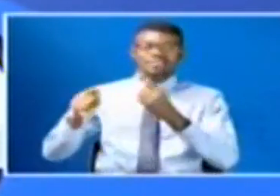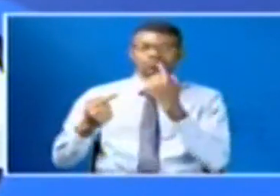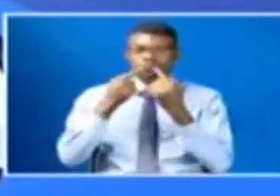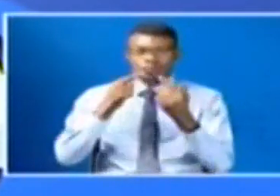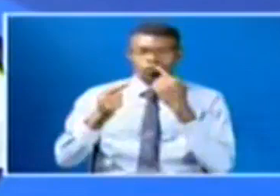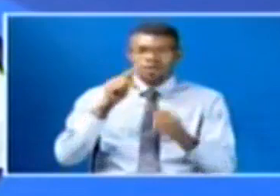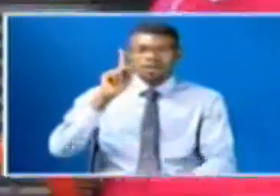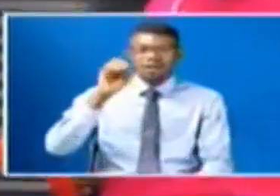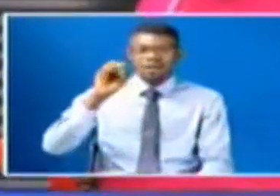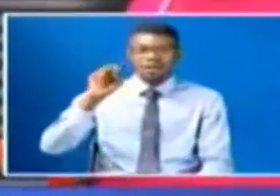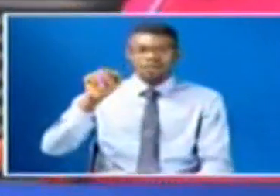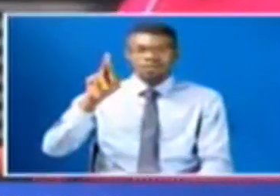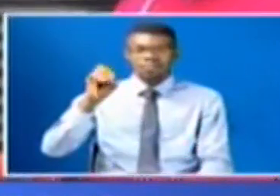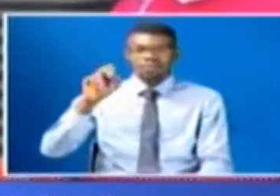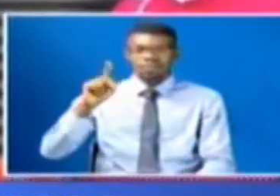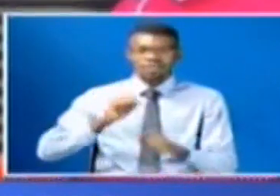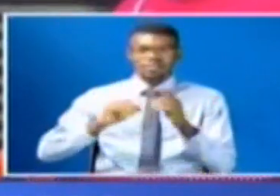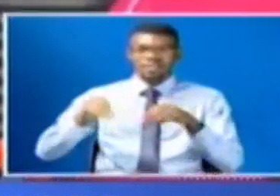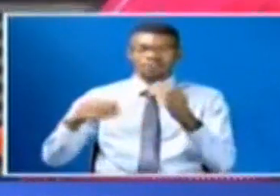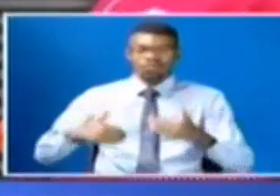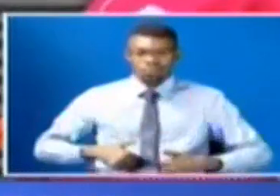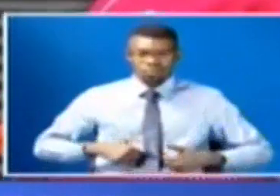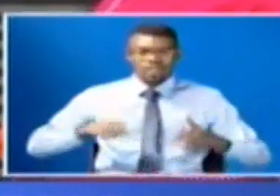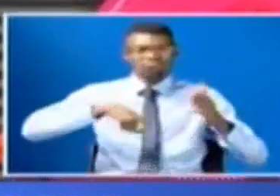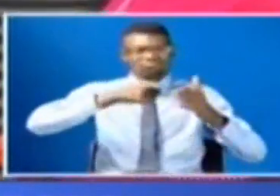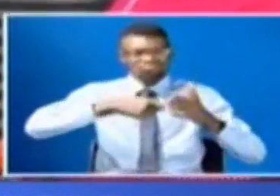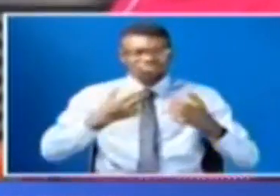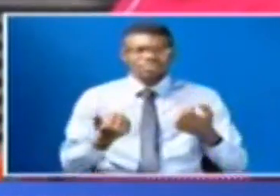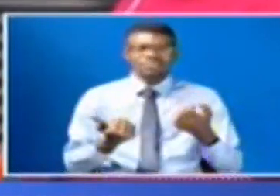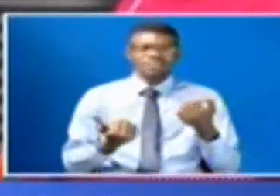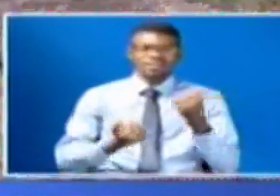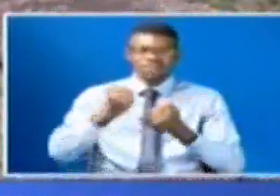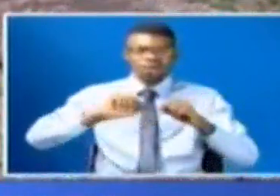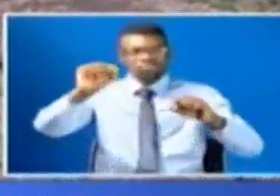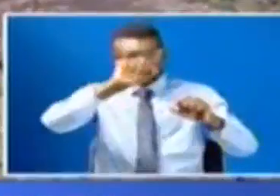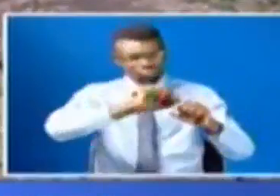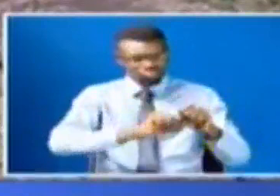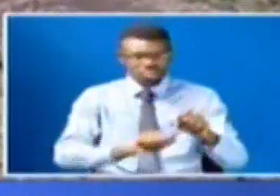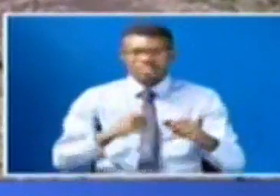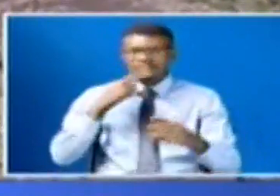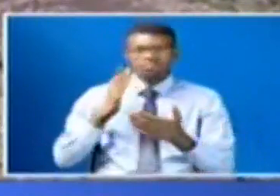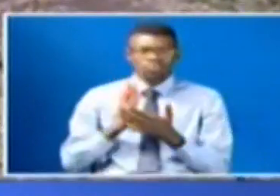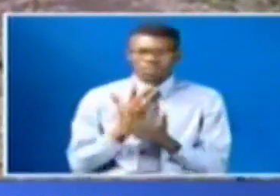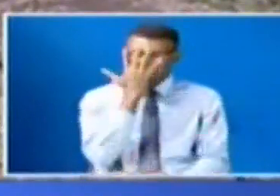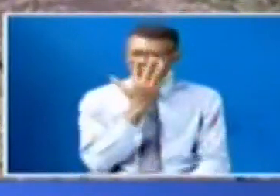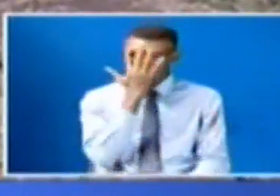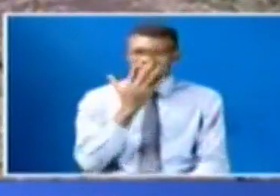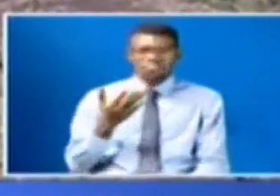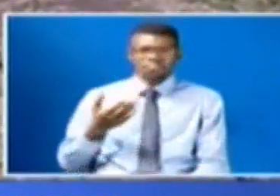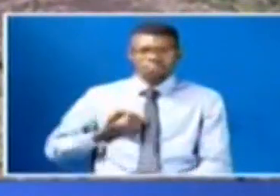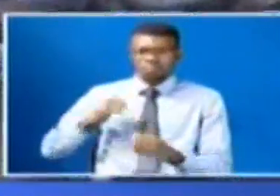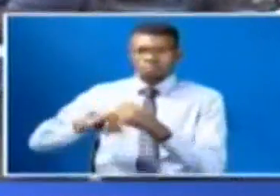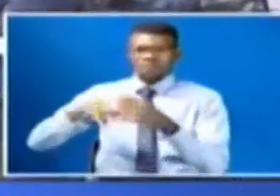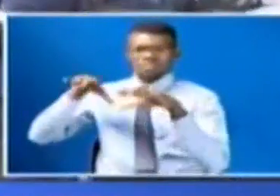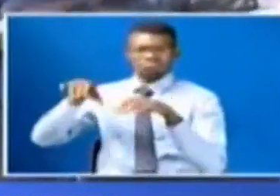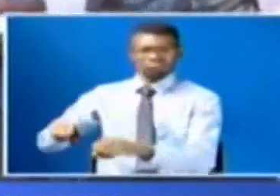baada ya kuwakabidhi vijana mashine za kuosha magari, akisema kwamba ni jambo la aibu kwa kizazi cha sasa kuzungumzia swala la urithi wa